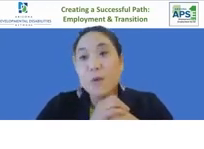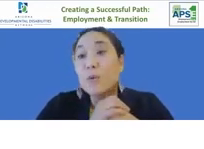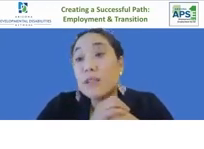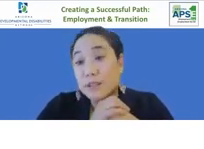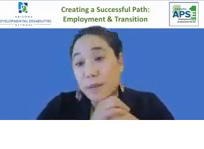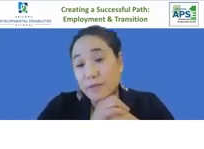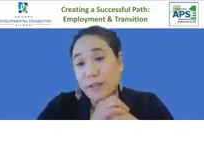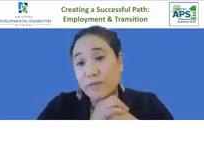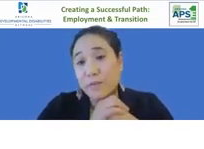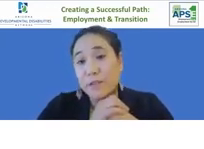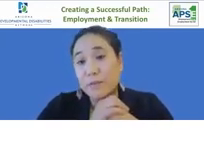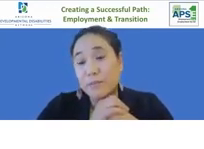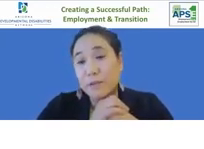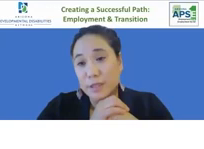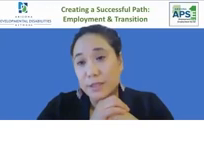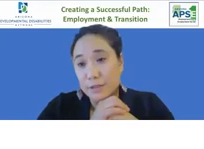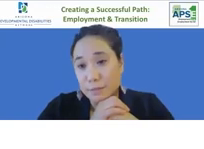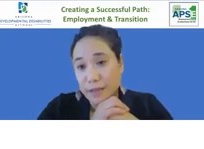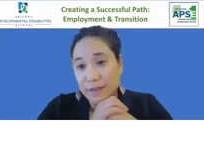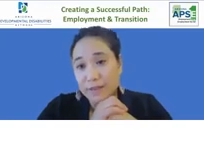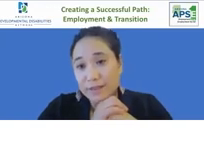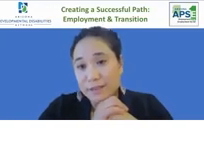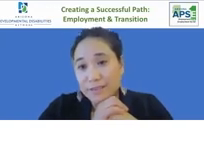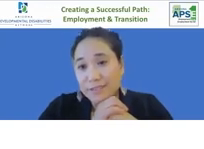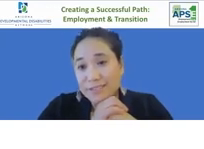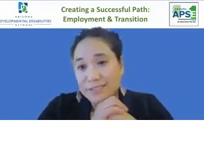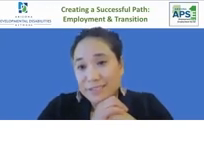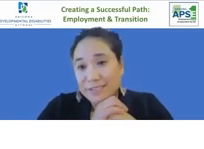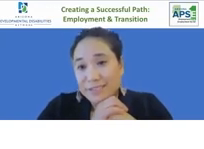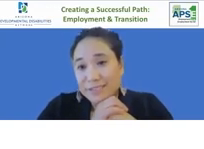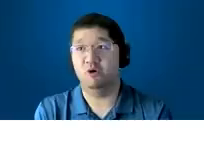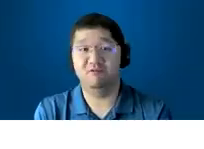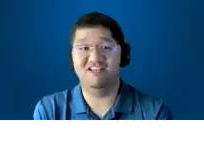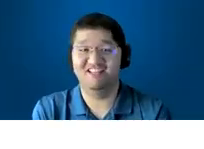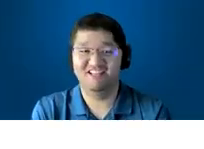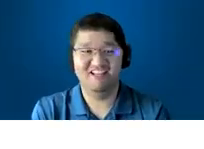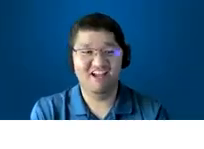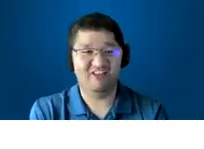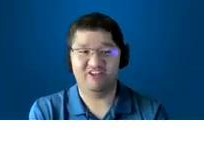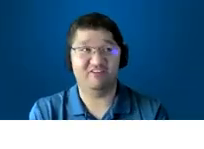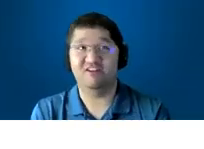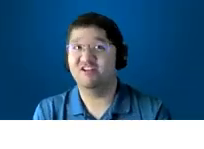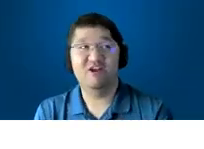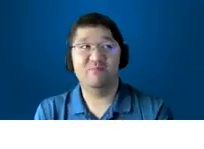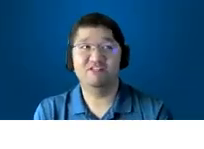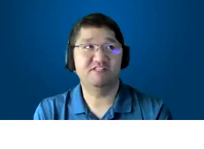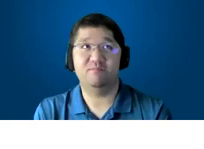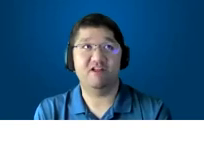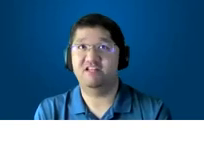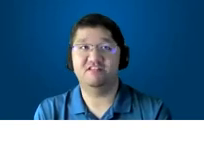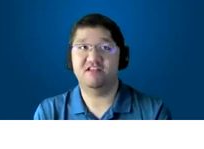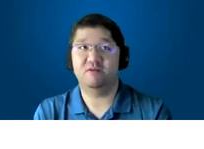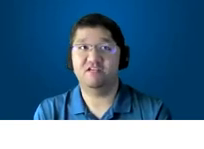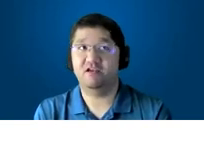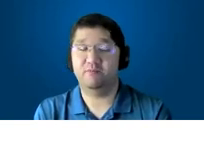think that wouldn't benefit from a person-centered plan no right person